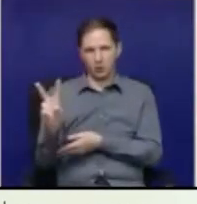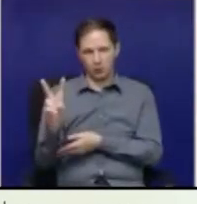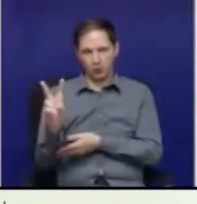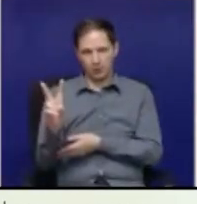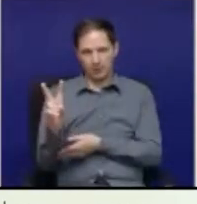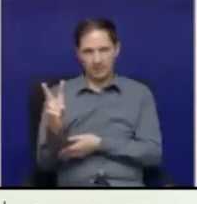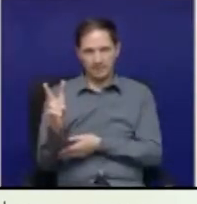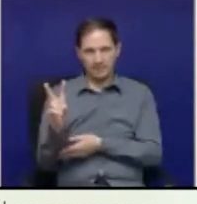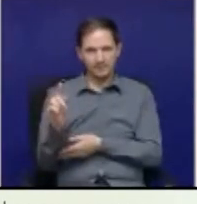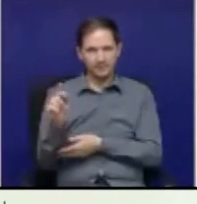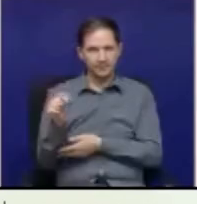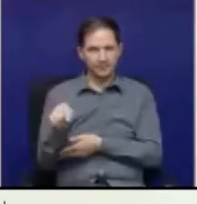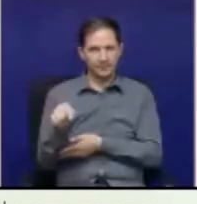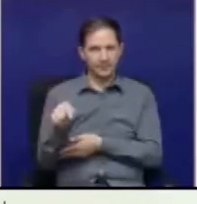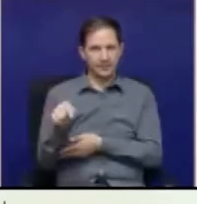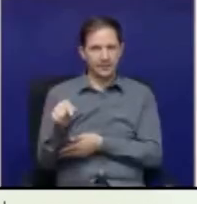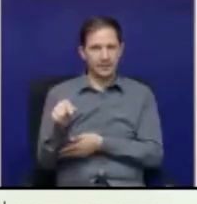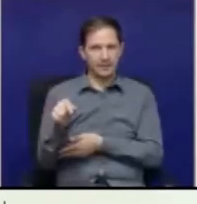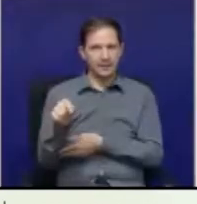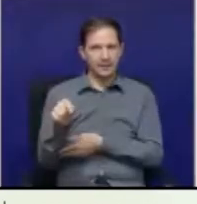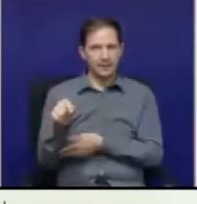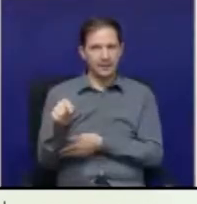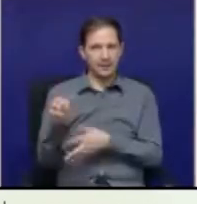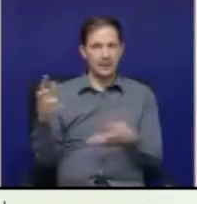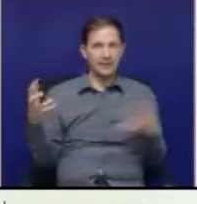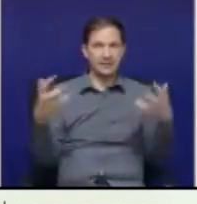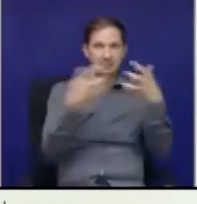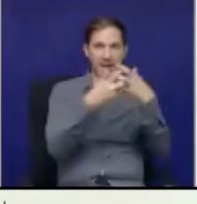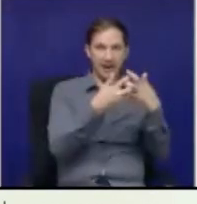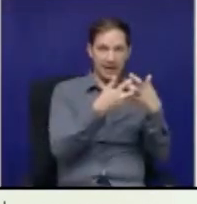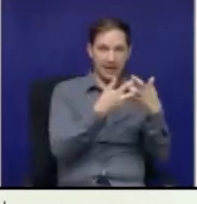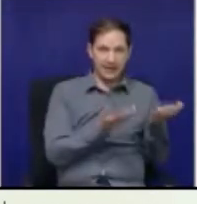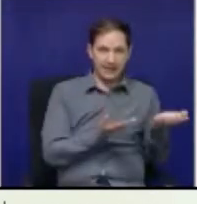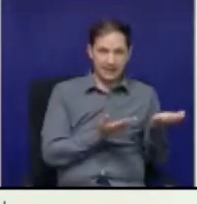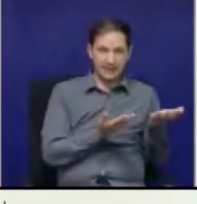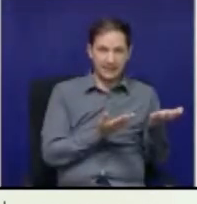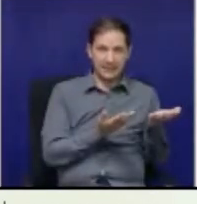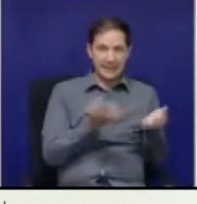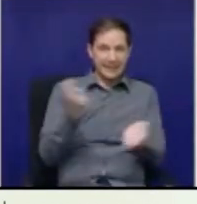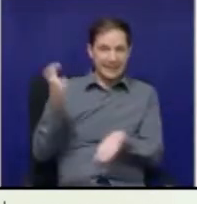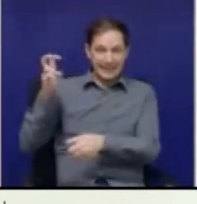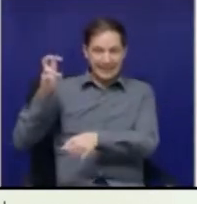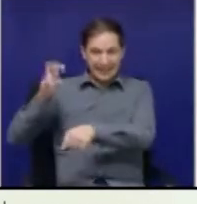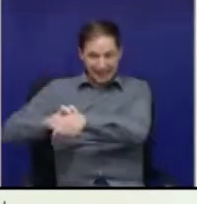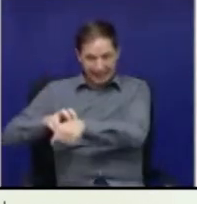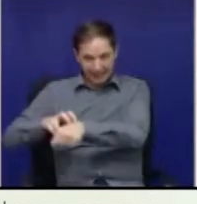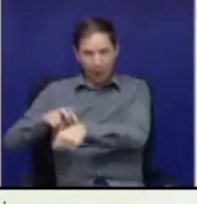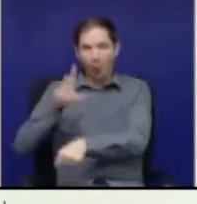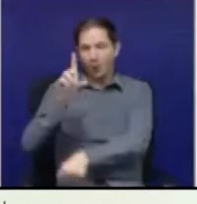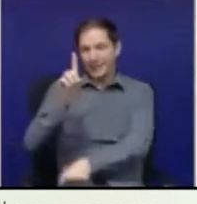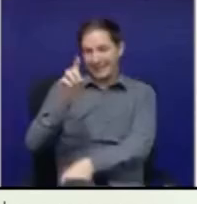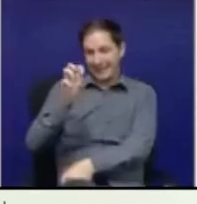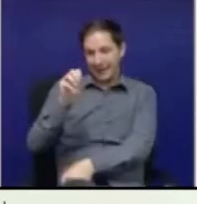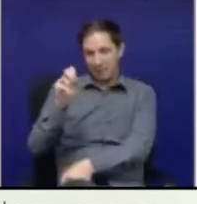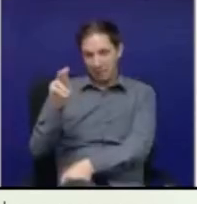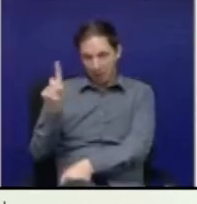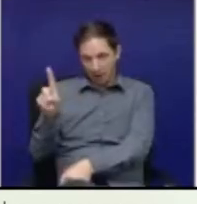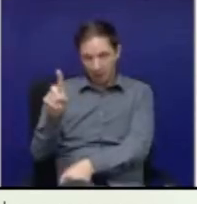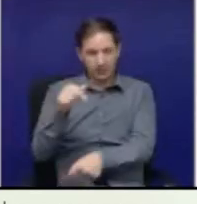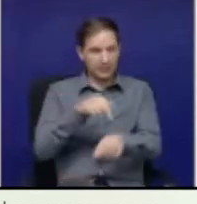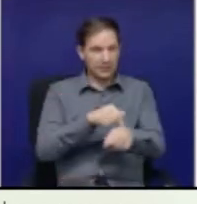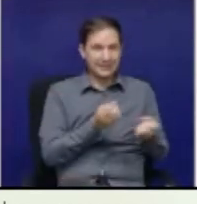the decarbonization is such that it's not matched by the supply side. So there's a delta deficit of 20% of the minerals that